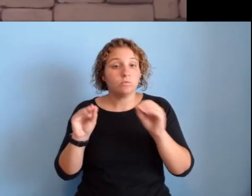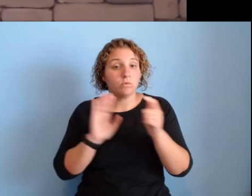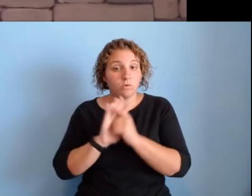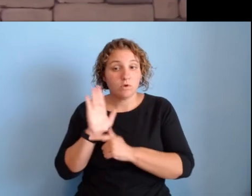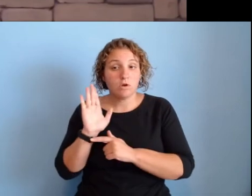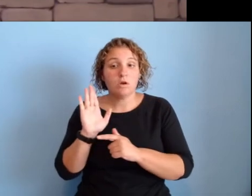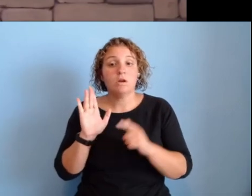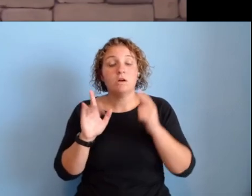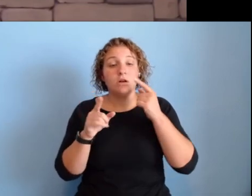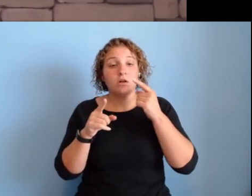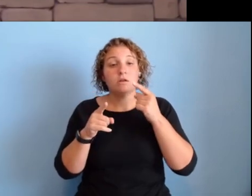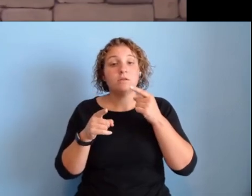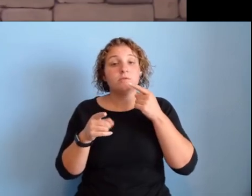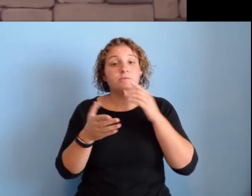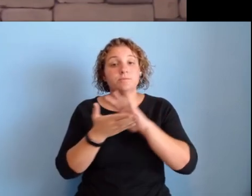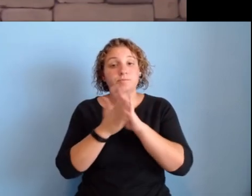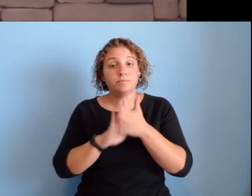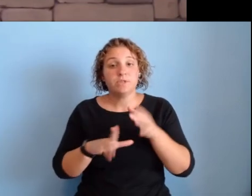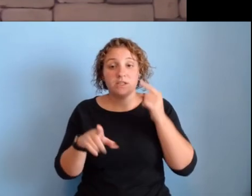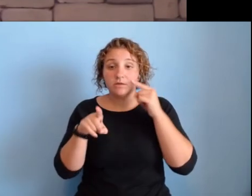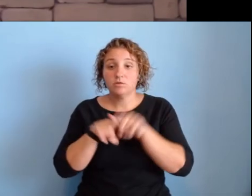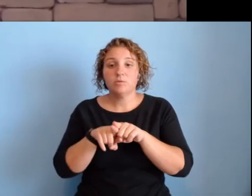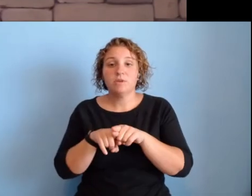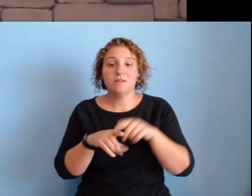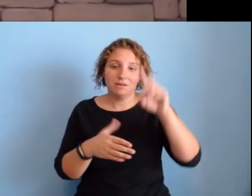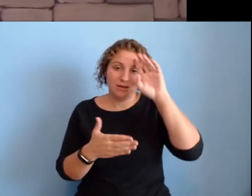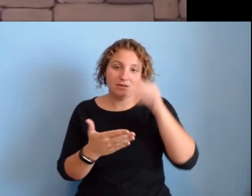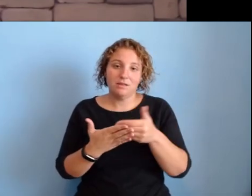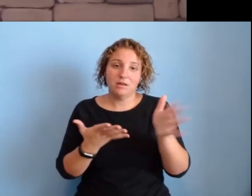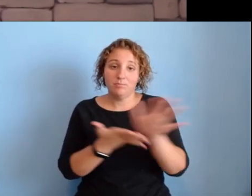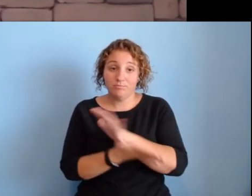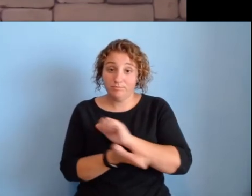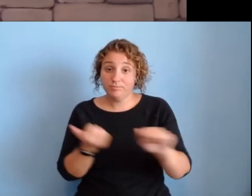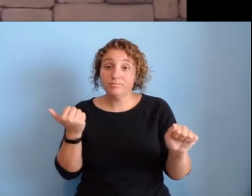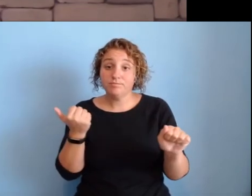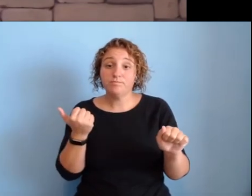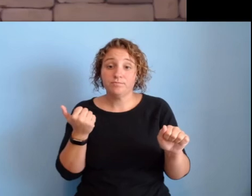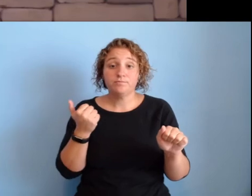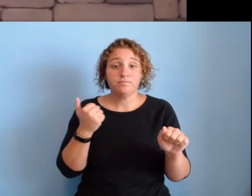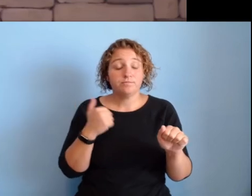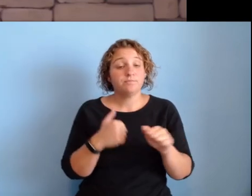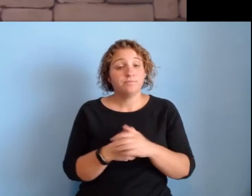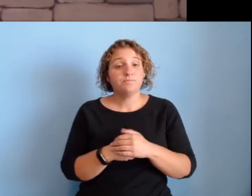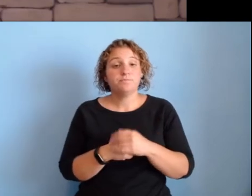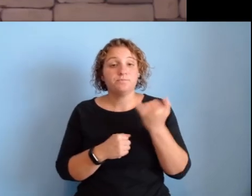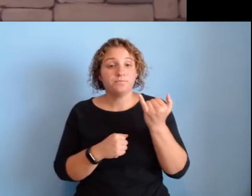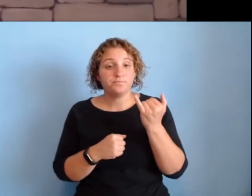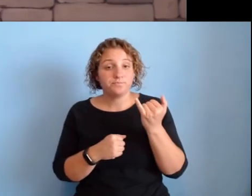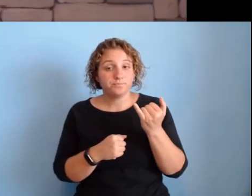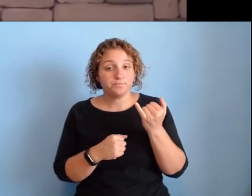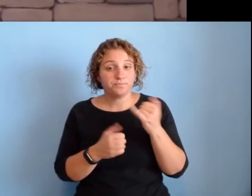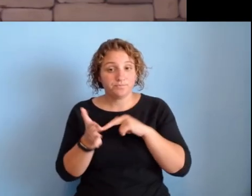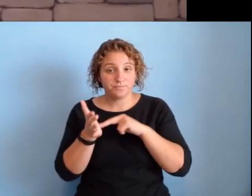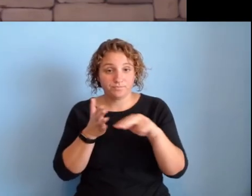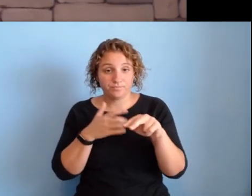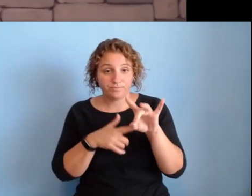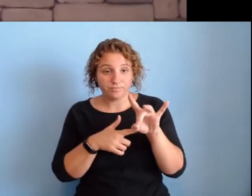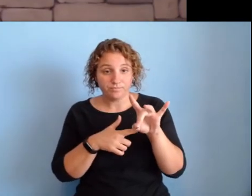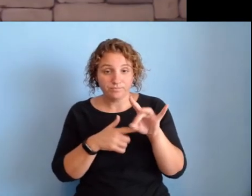the son of perdition, same word, the one who goes into absolute destruction. But now, verse 8, the next part of it.